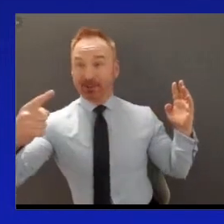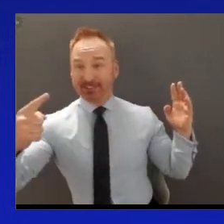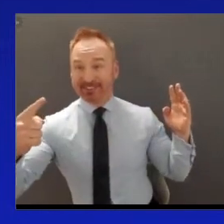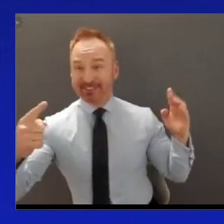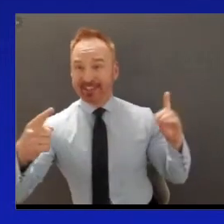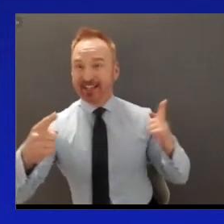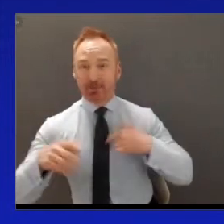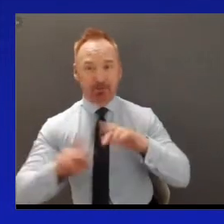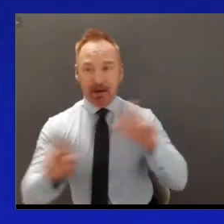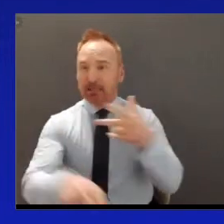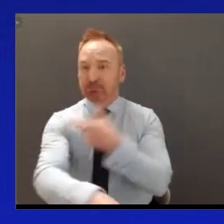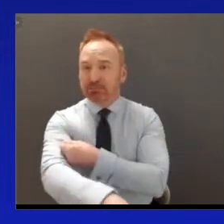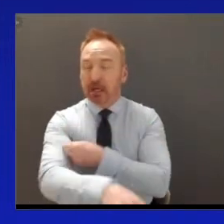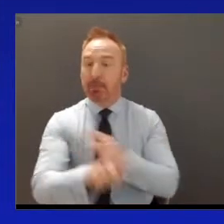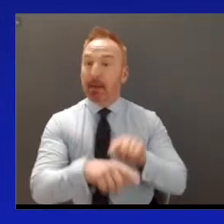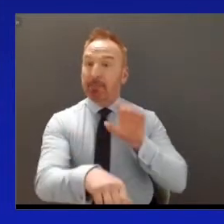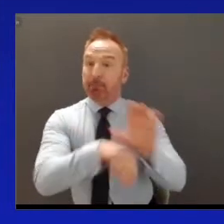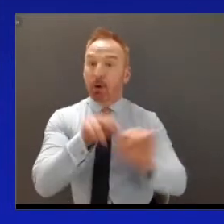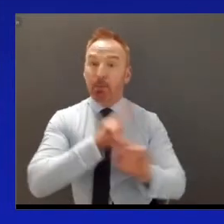vaccine. Okay.